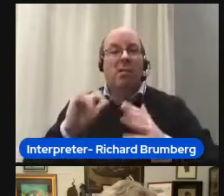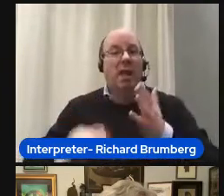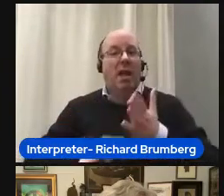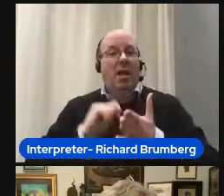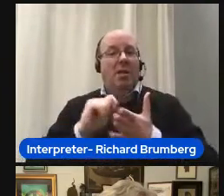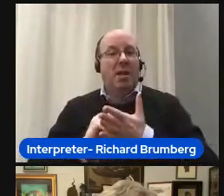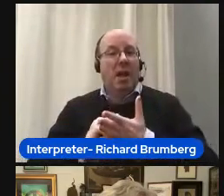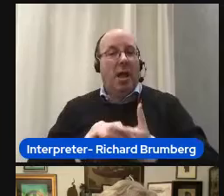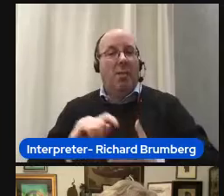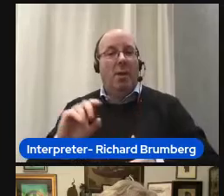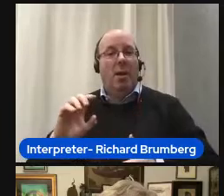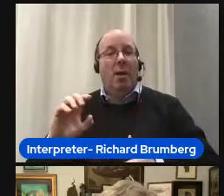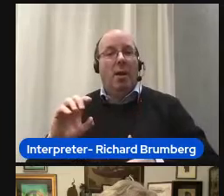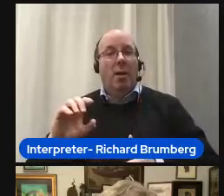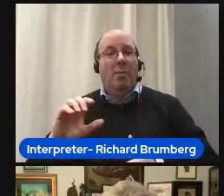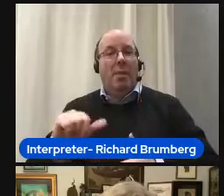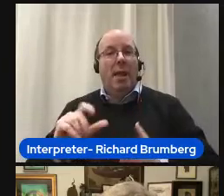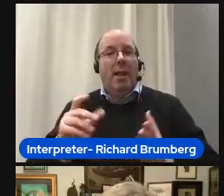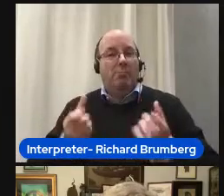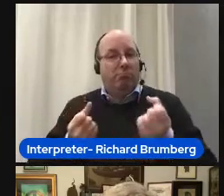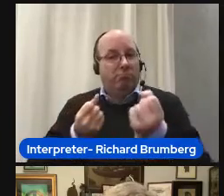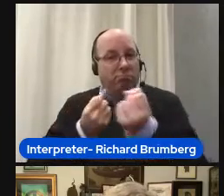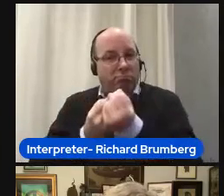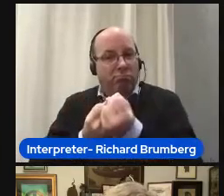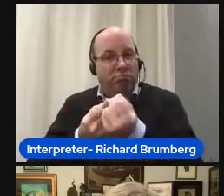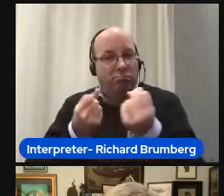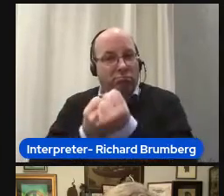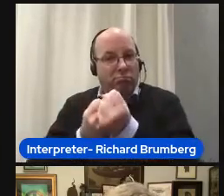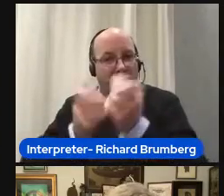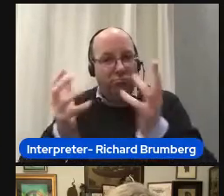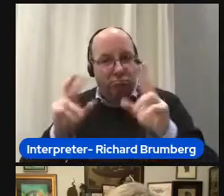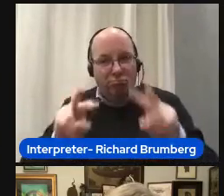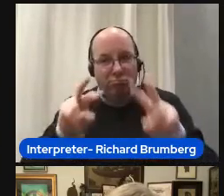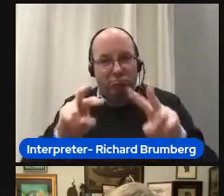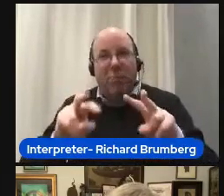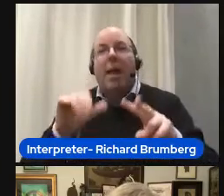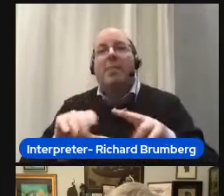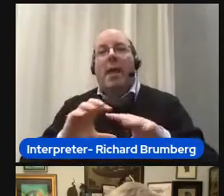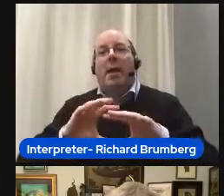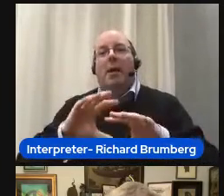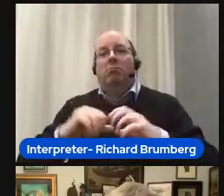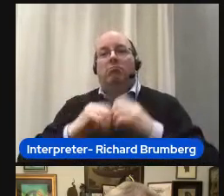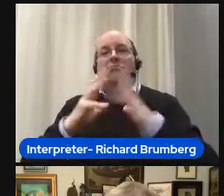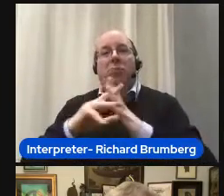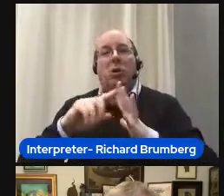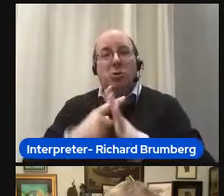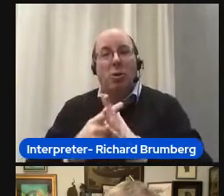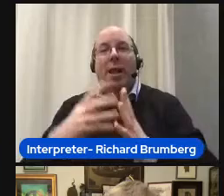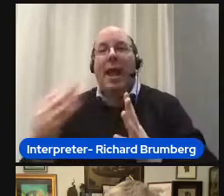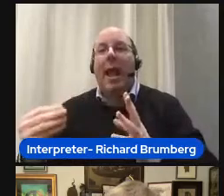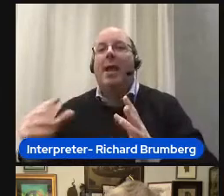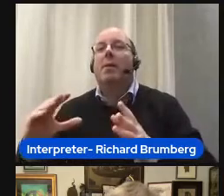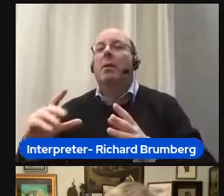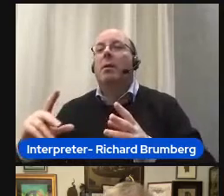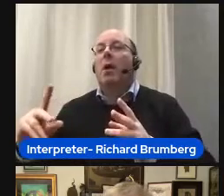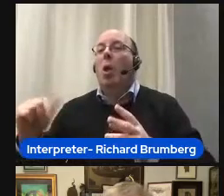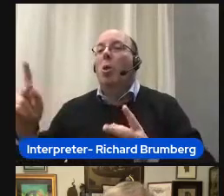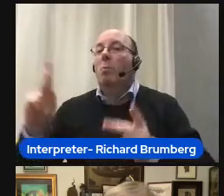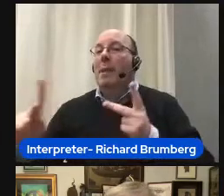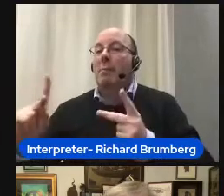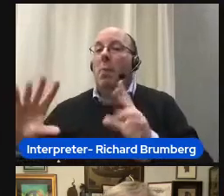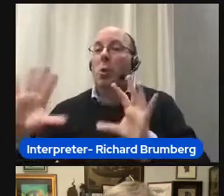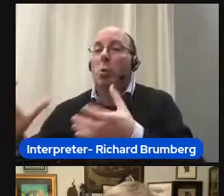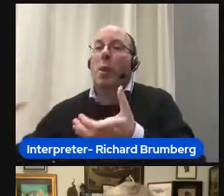Mazur's leadership, the stewardship of making sure that program existed, and then the communal partners that wrapped around. It's been a